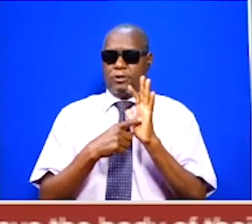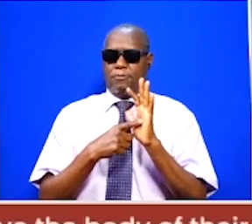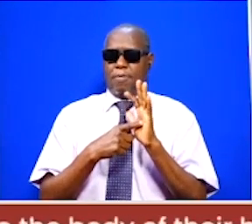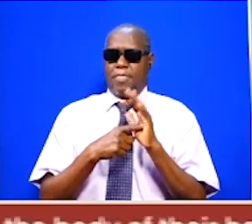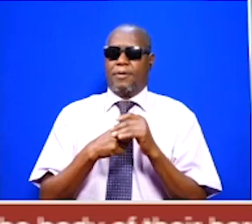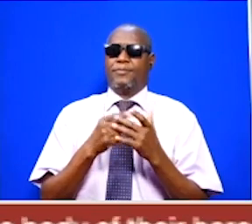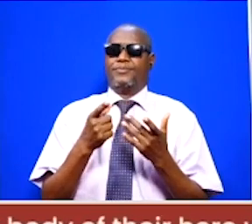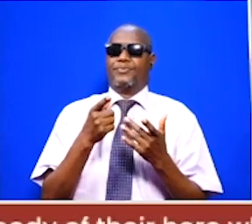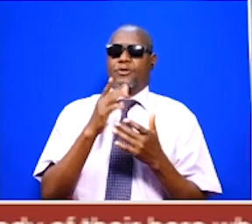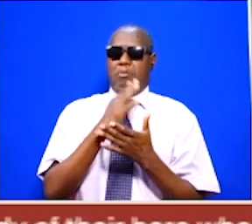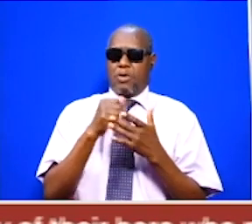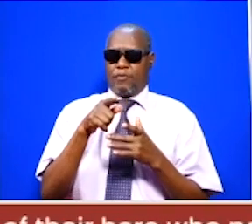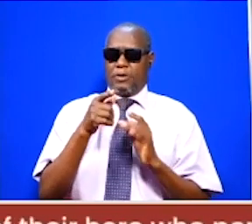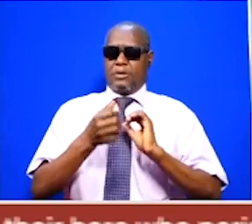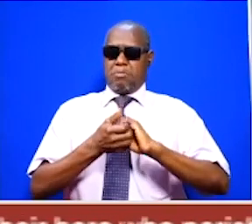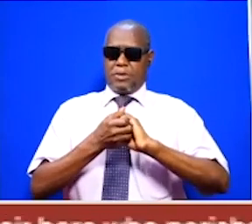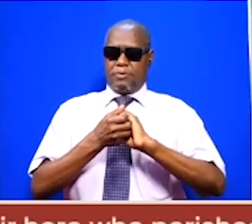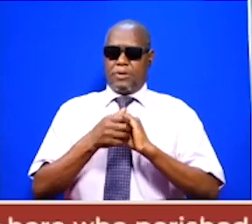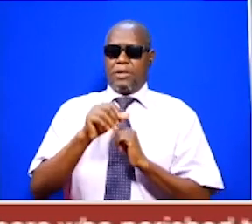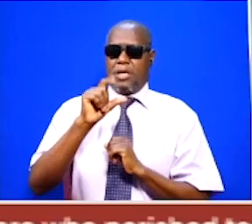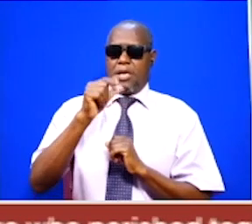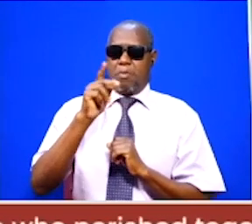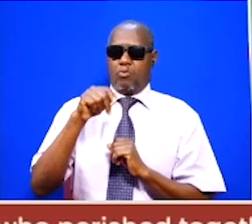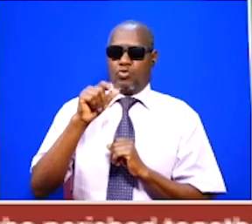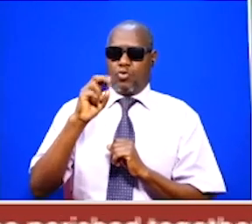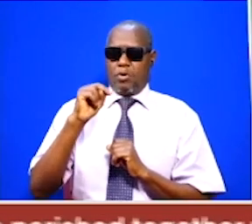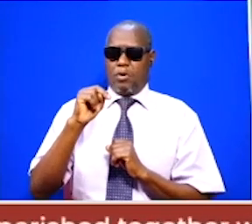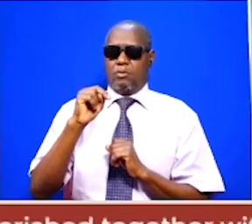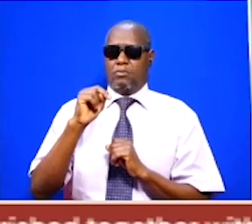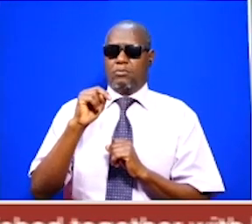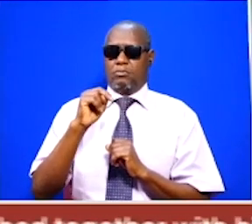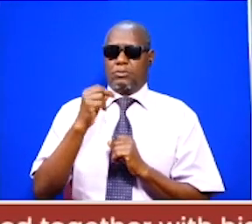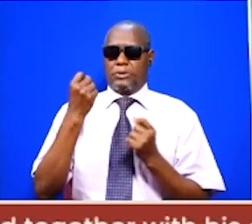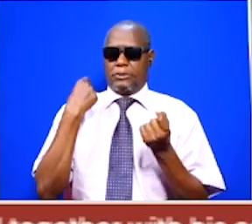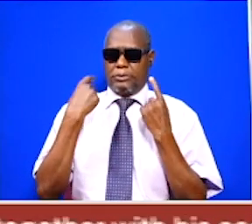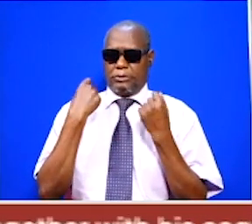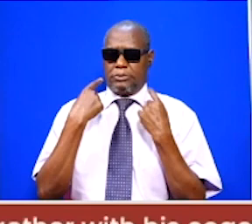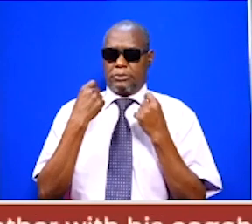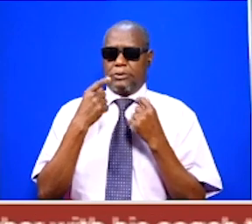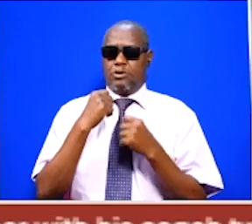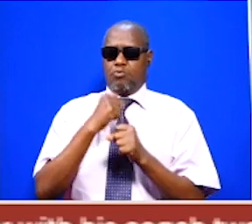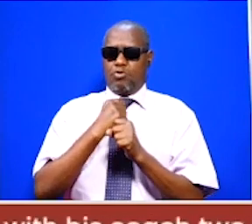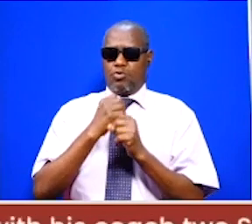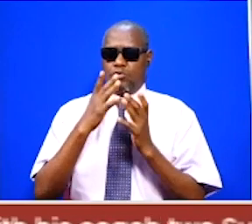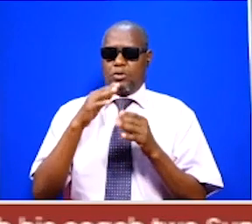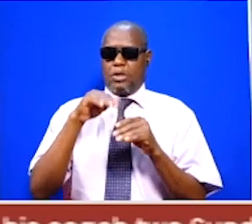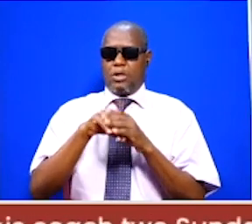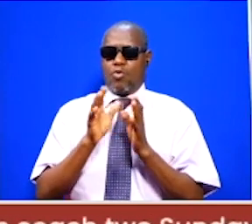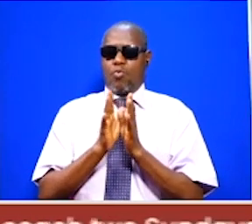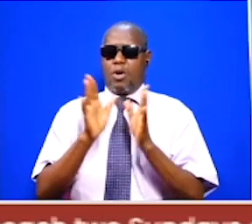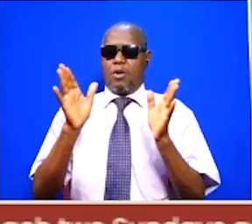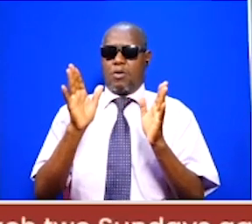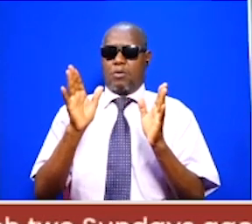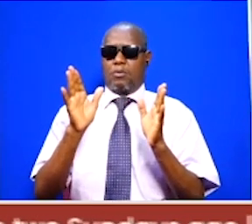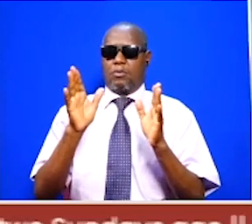as part of this partnership, Lipton Tea will acknowledge Kenya as the producer of the tea in its worldwide branding.